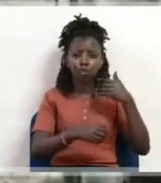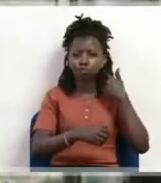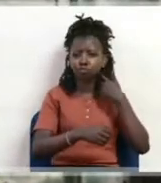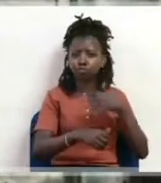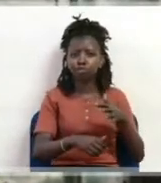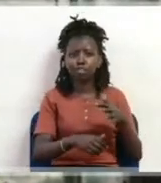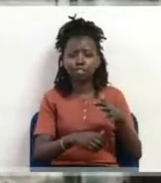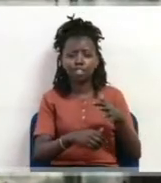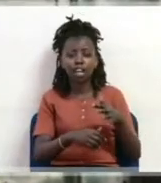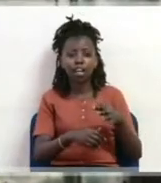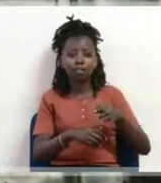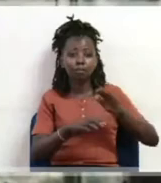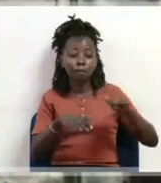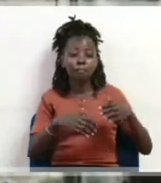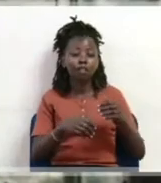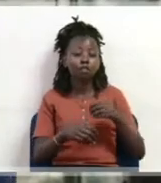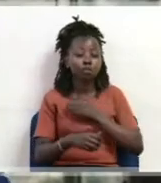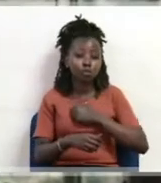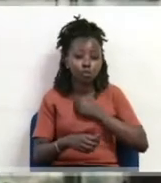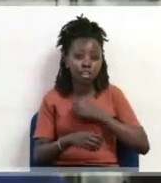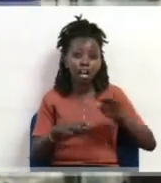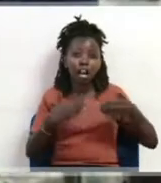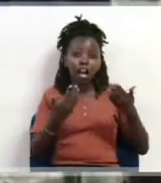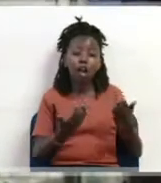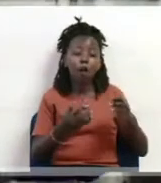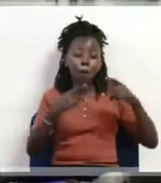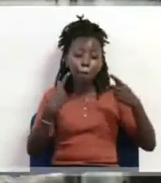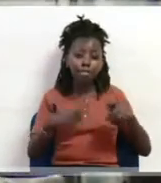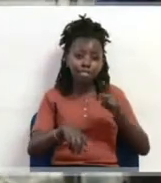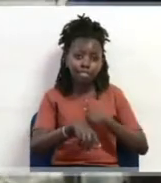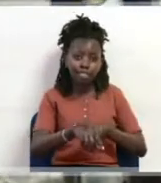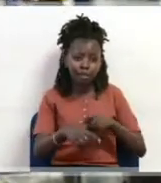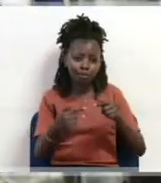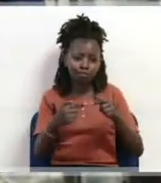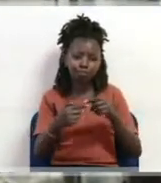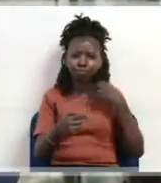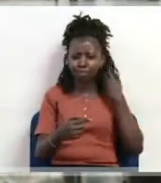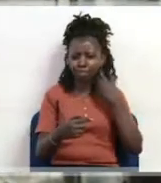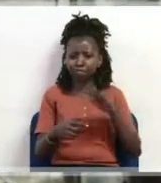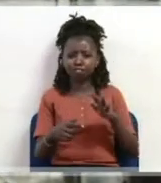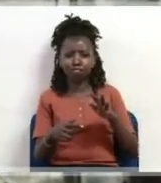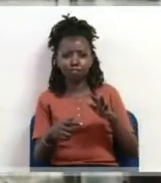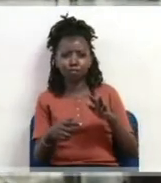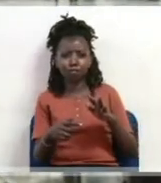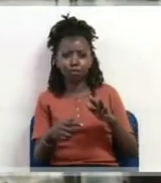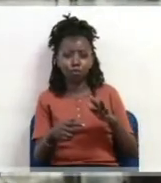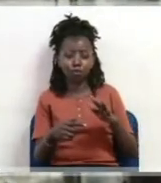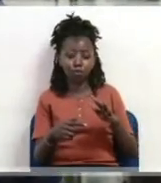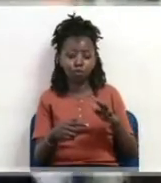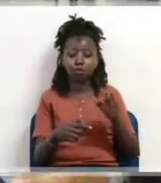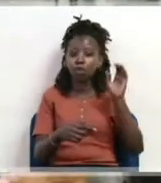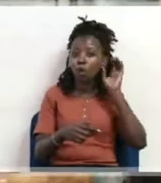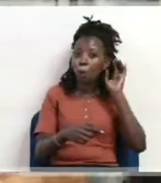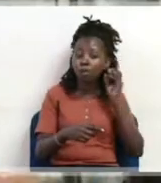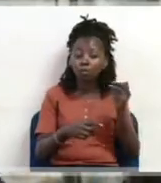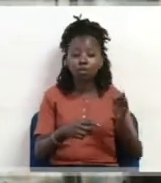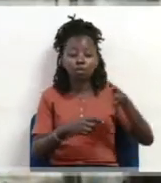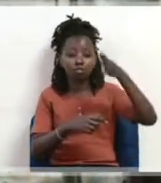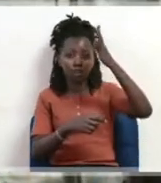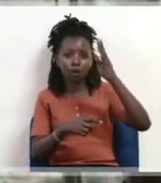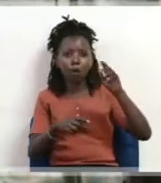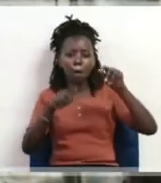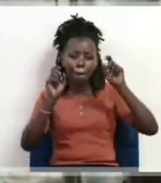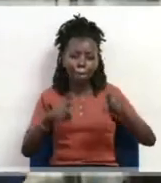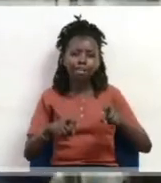principles always results in bondage then and in bondage now. It results in harsh or getting